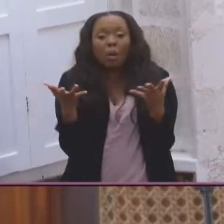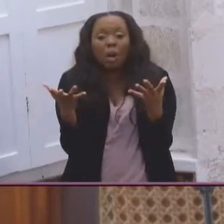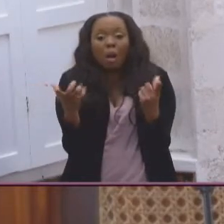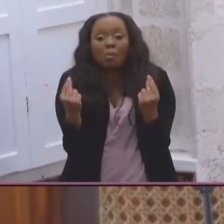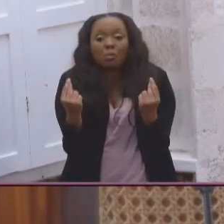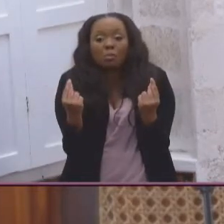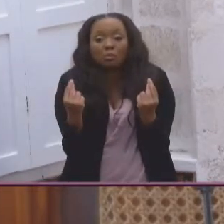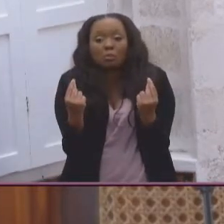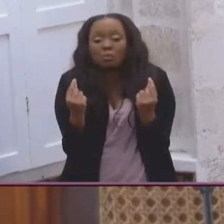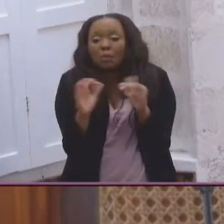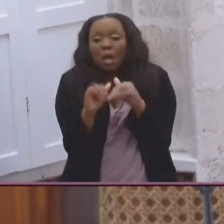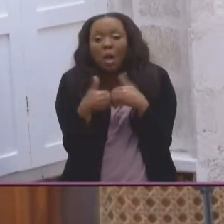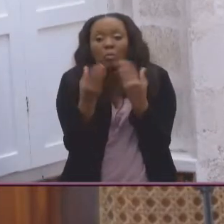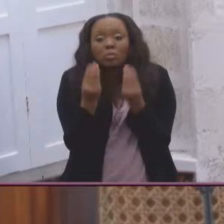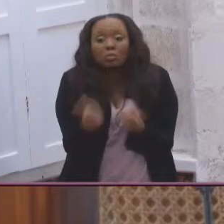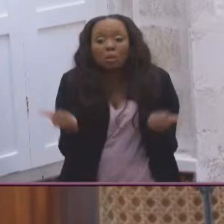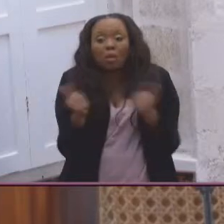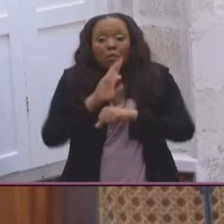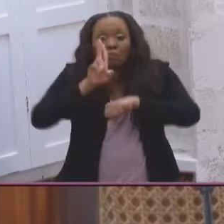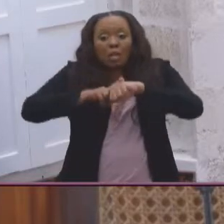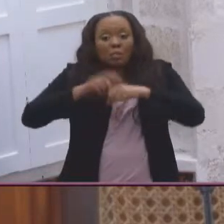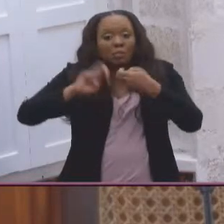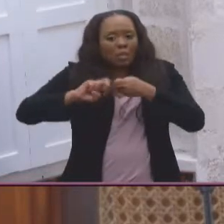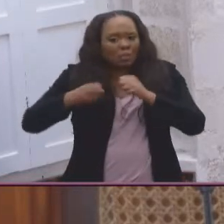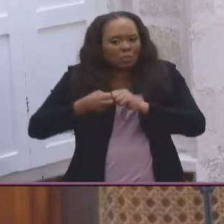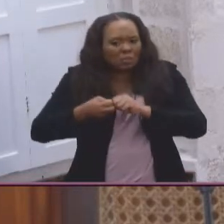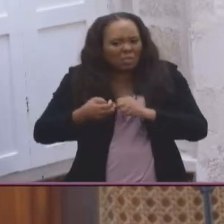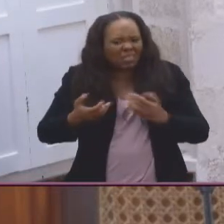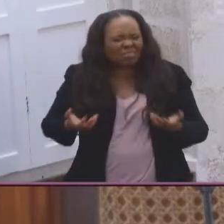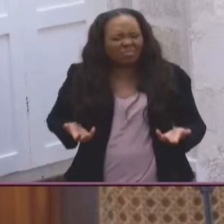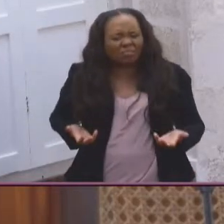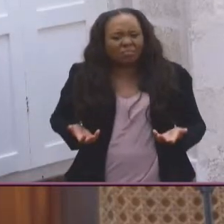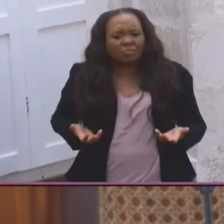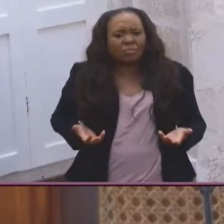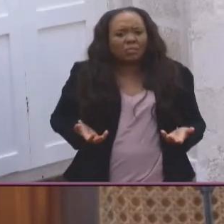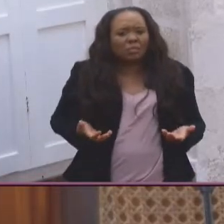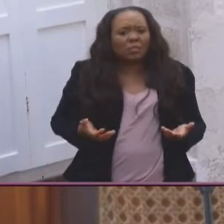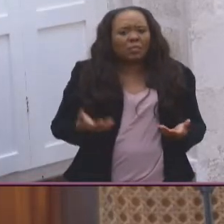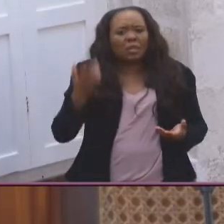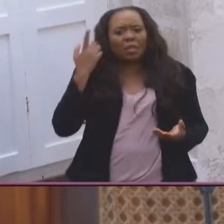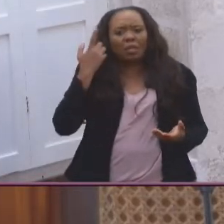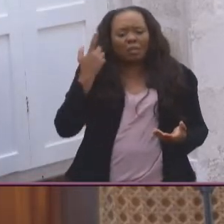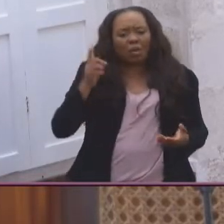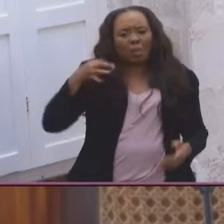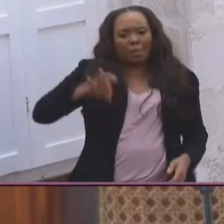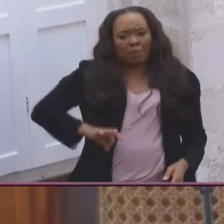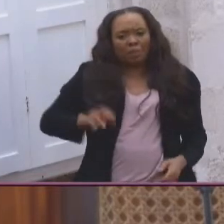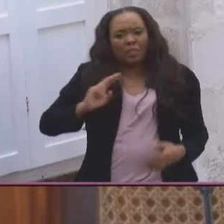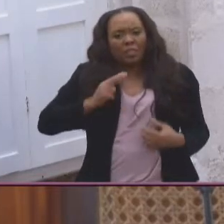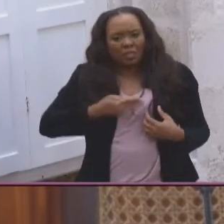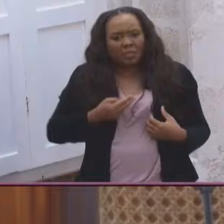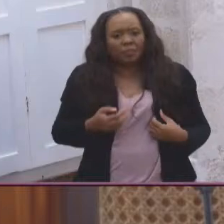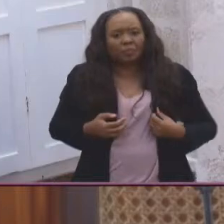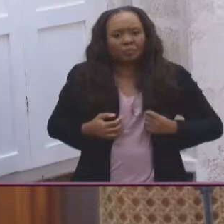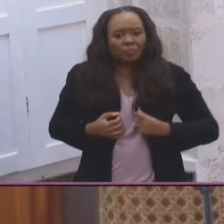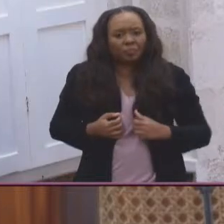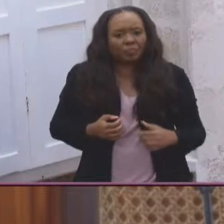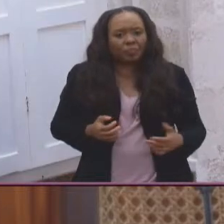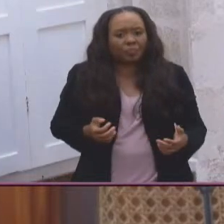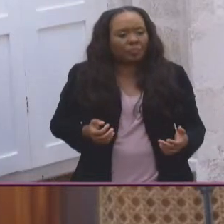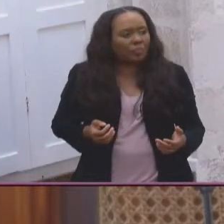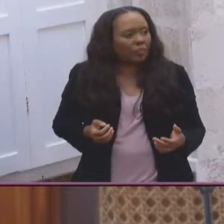address national problems in our own interests. In our own interests. Call on the government to carry out